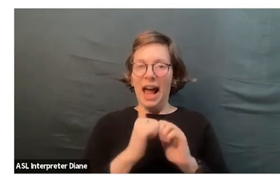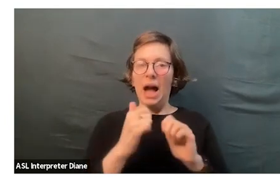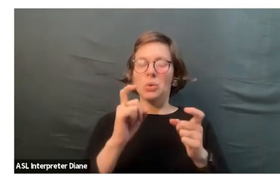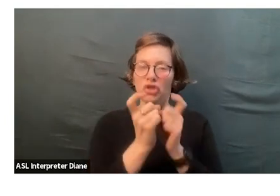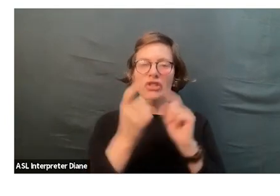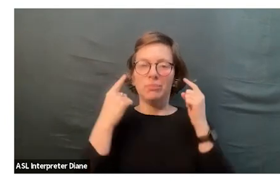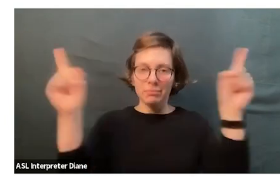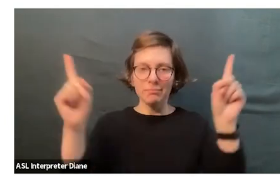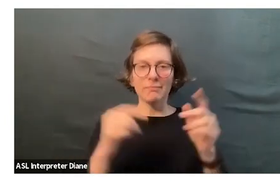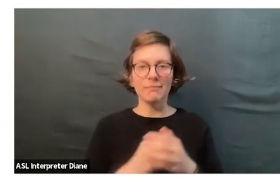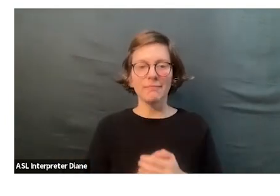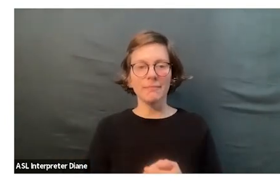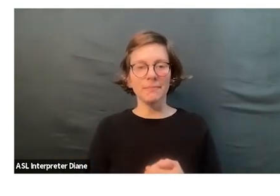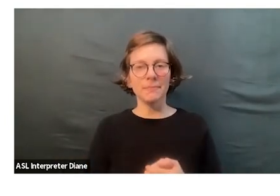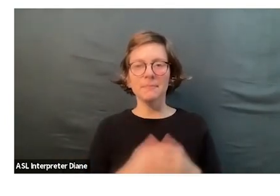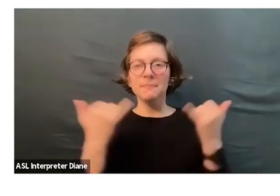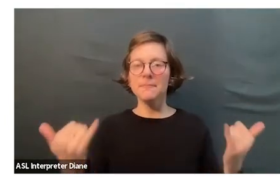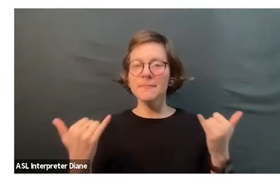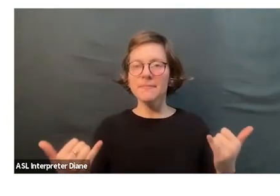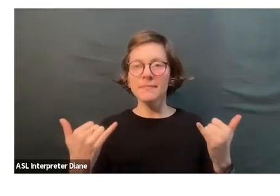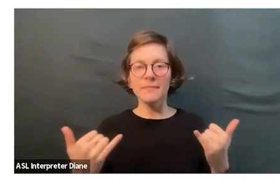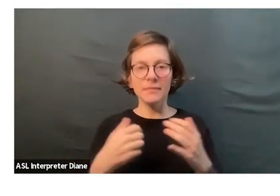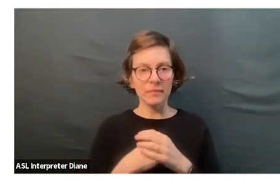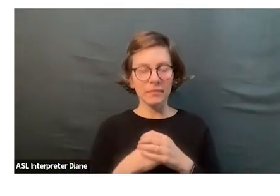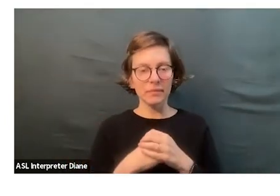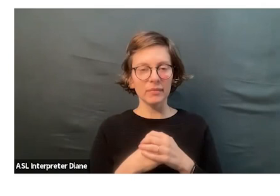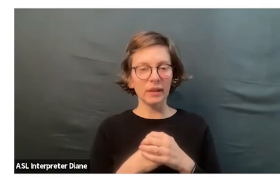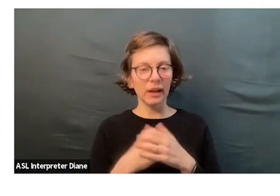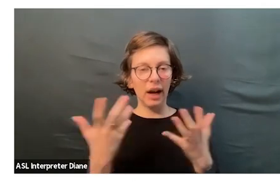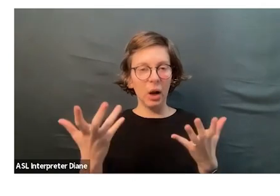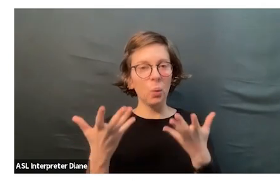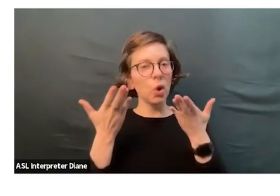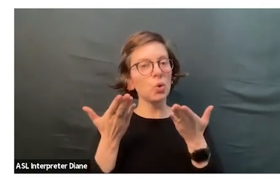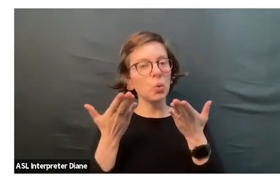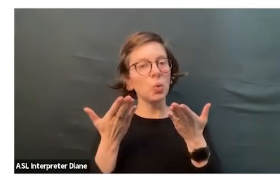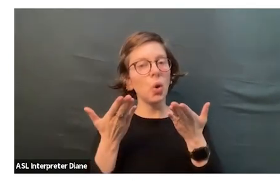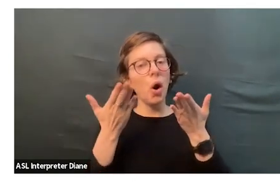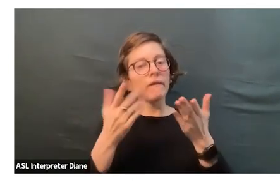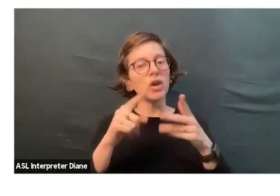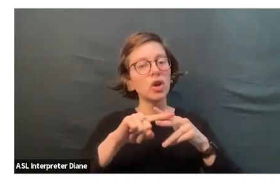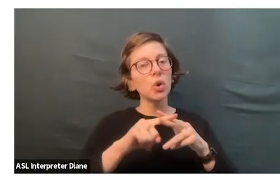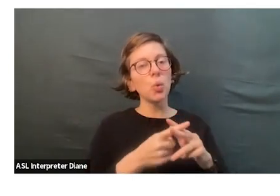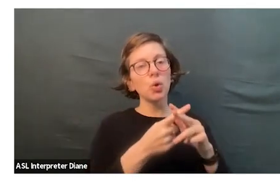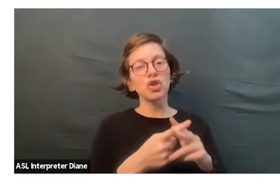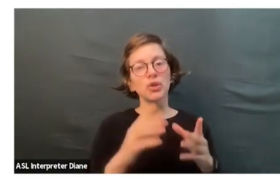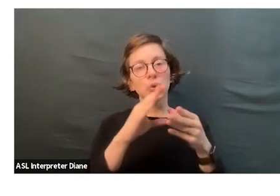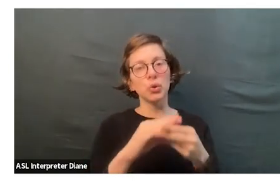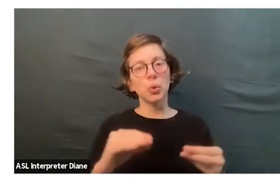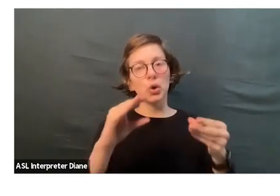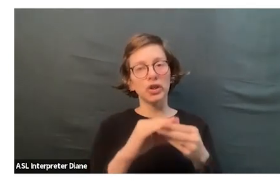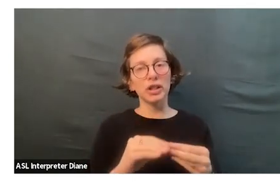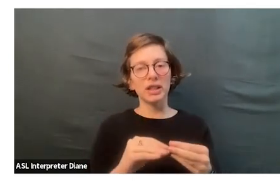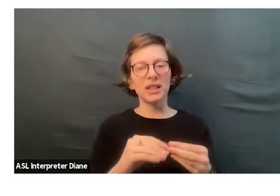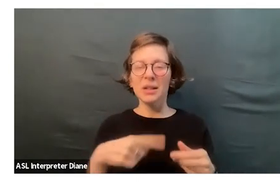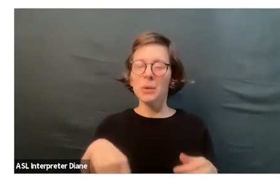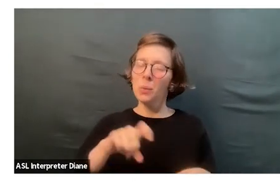often begin with as a scholar of Middle East literature and cultural studies is I always go back to Orientalism. And I'm going to explain to you